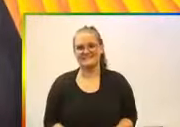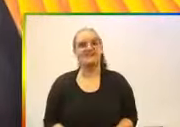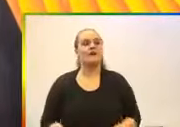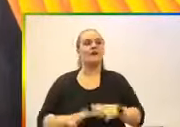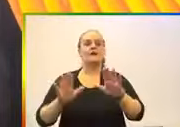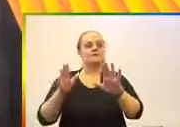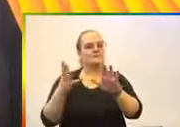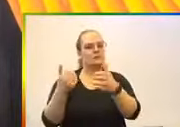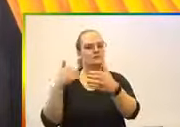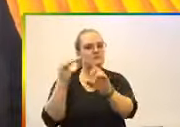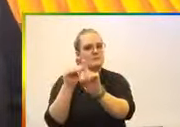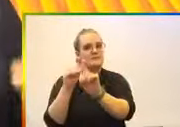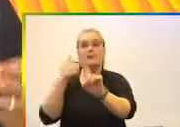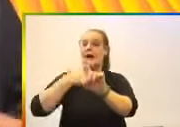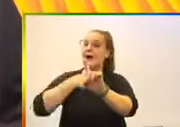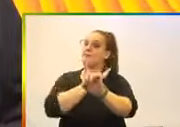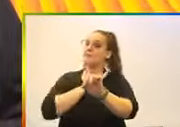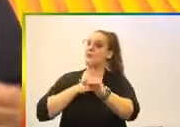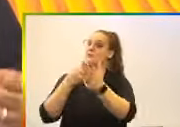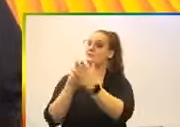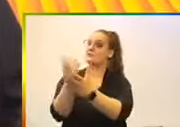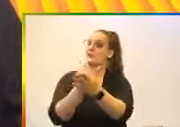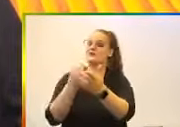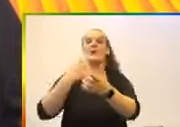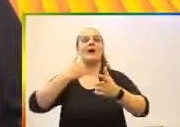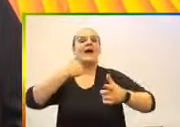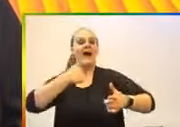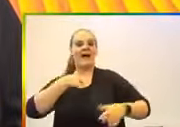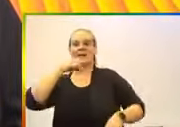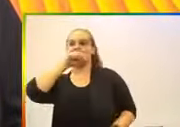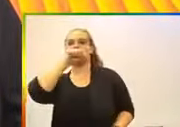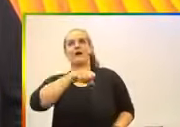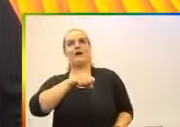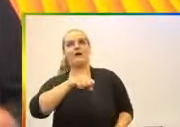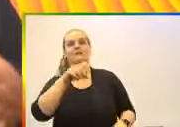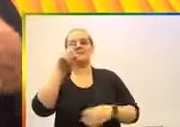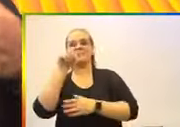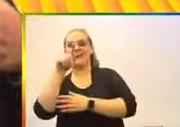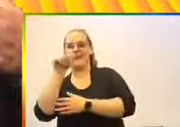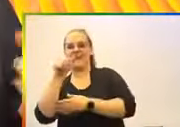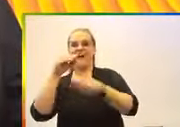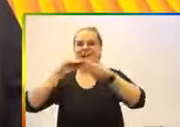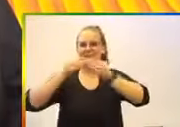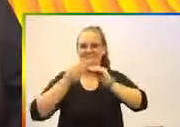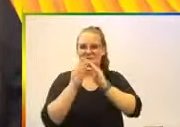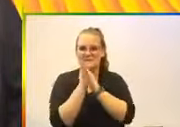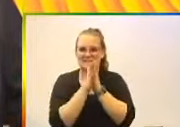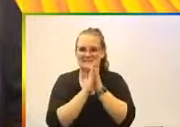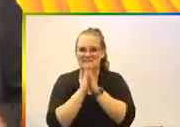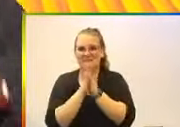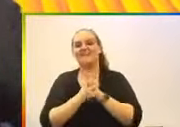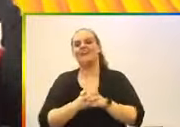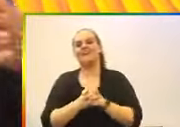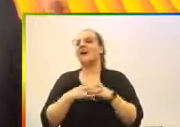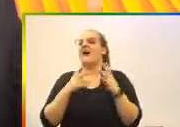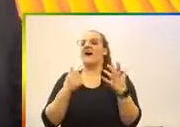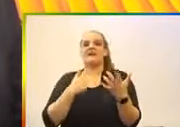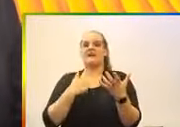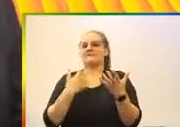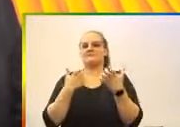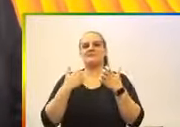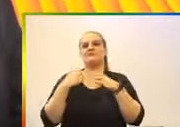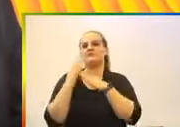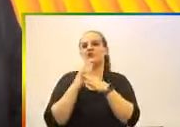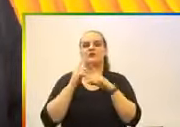the board treasurer. So I love data and numbers, and I would love nothing more than to share charts